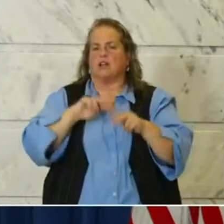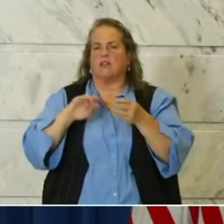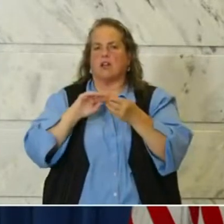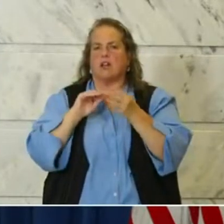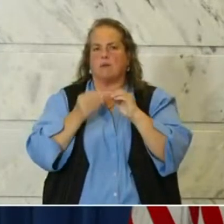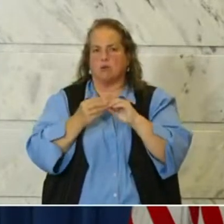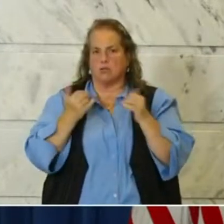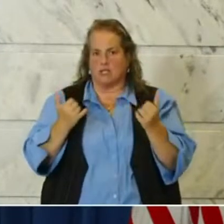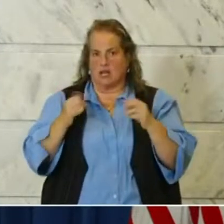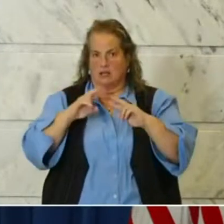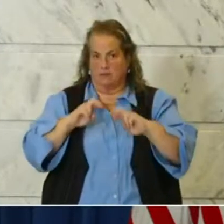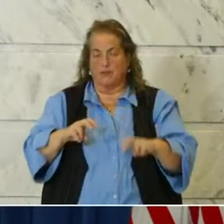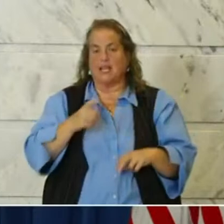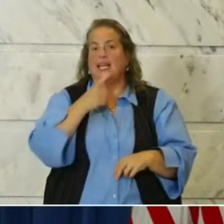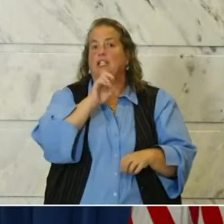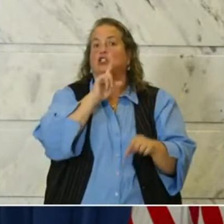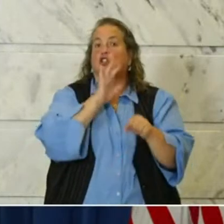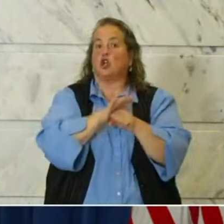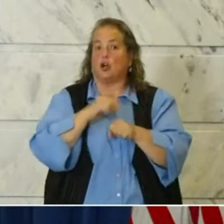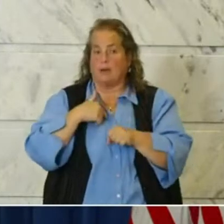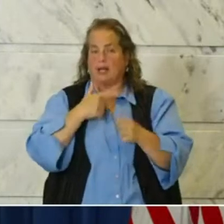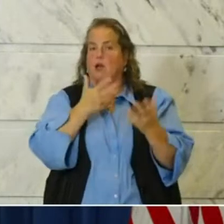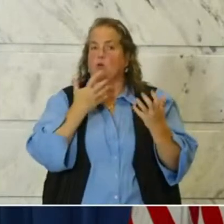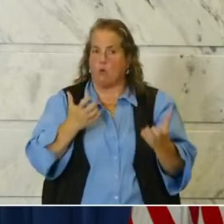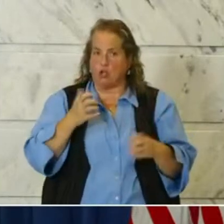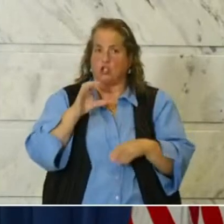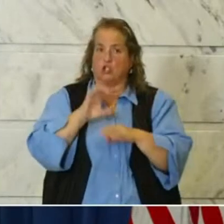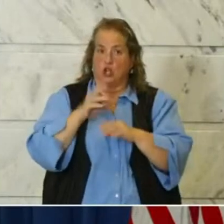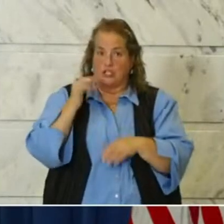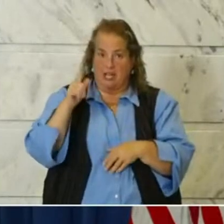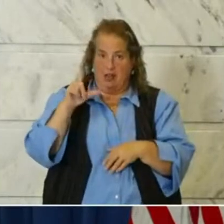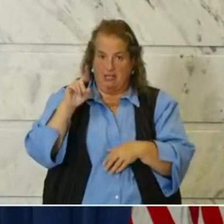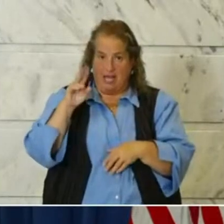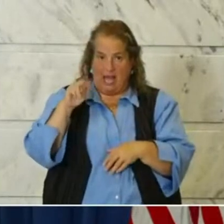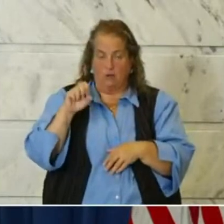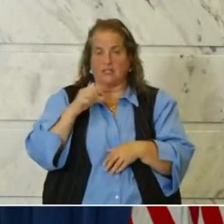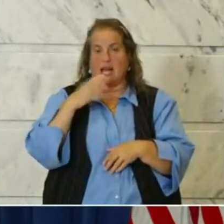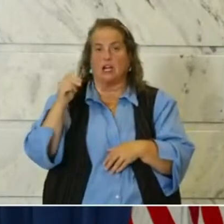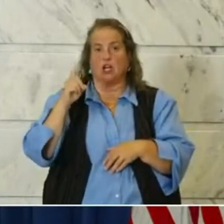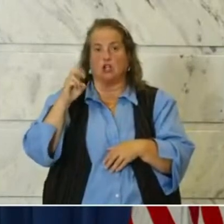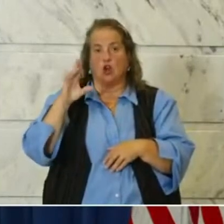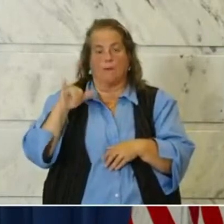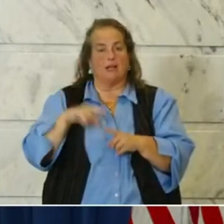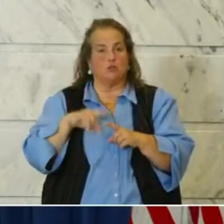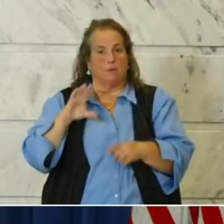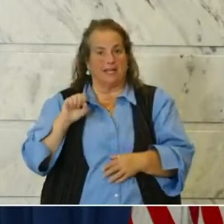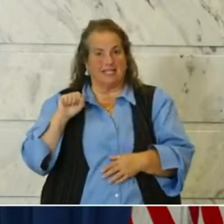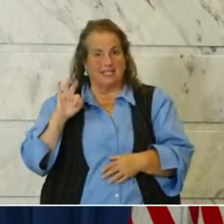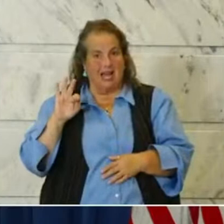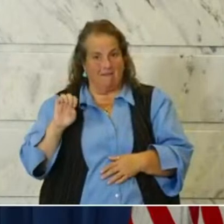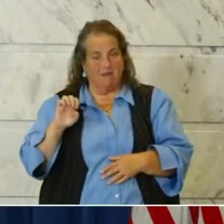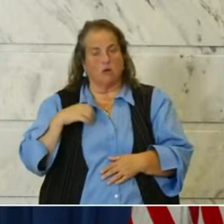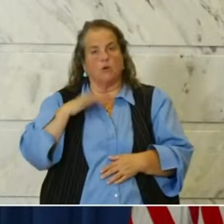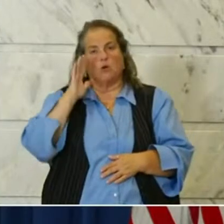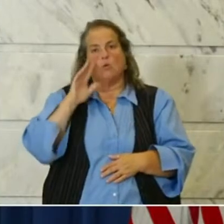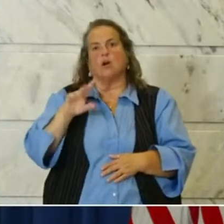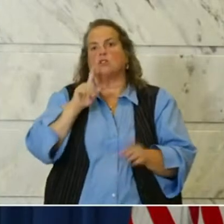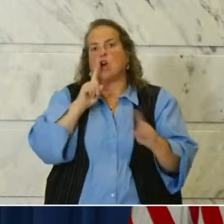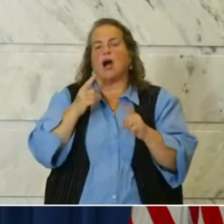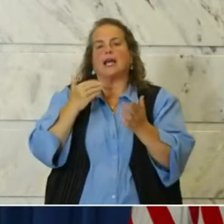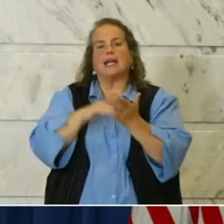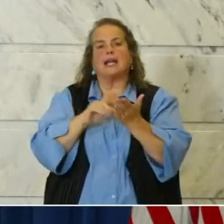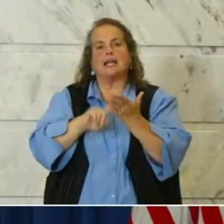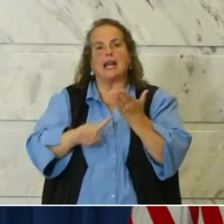Churchill and the Derby to be safe. We're going to talk early next week after we see the trends going on this